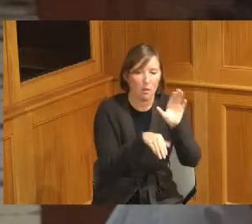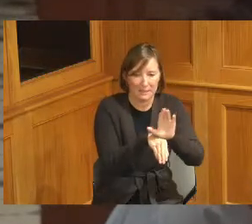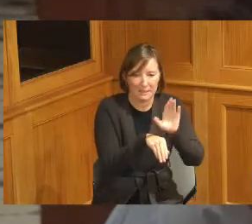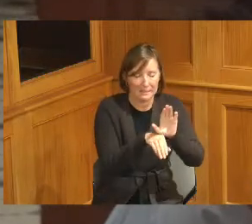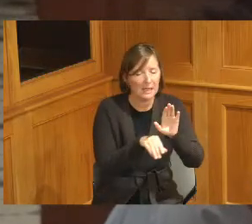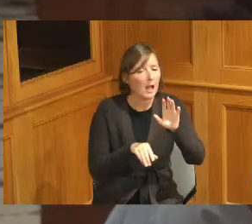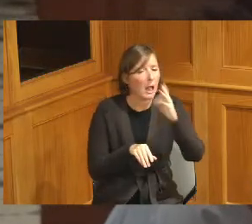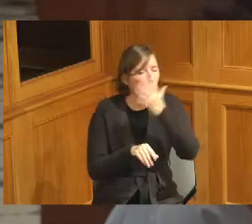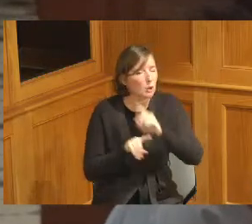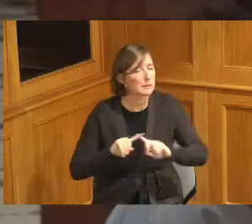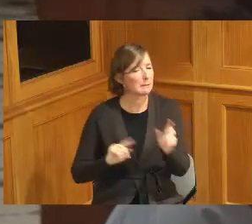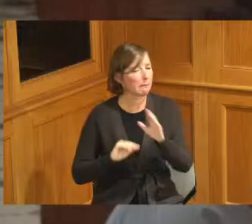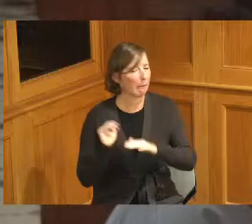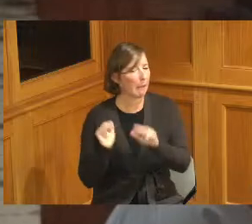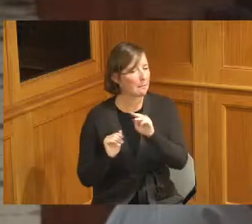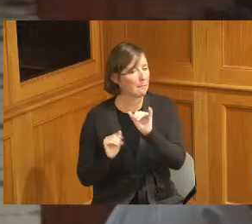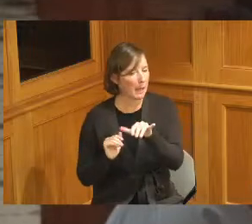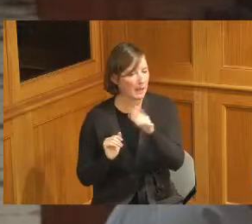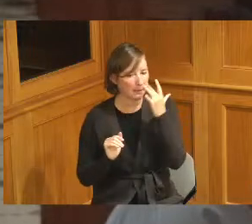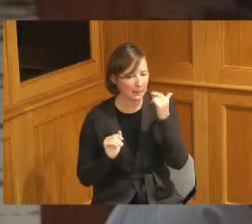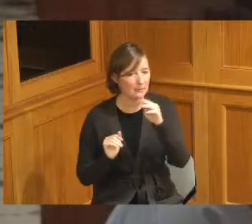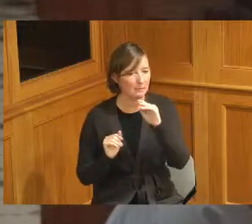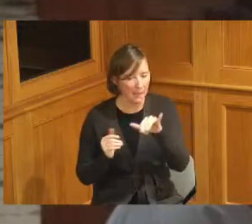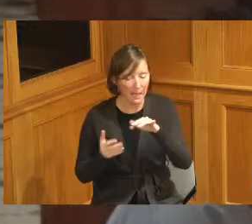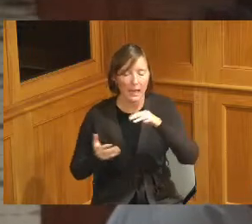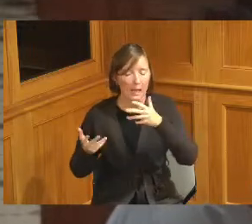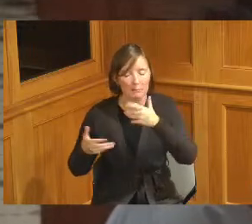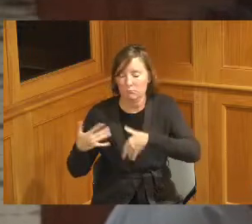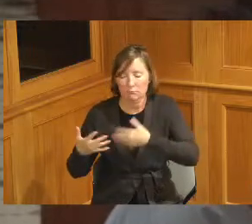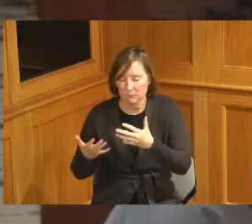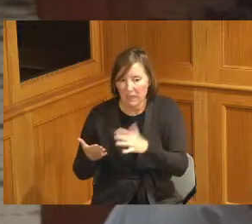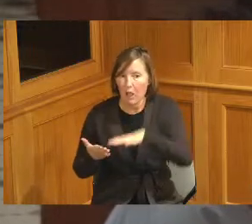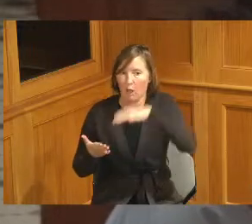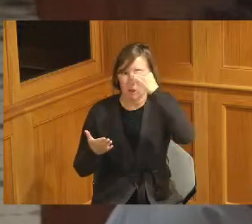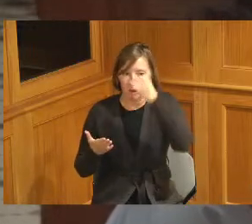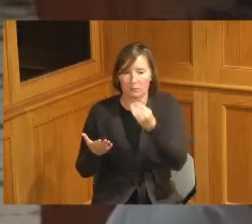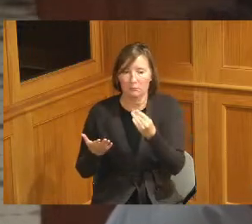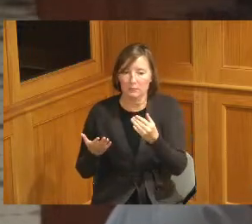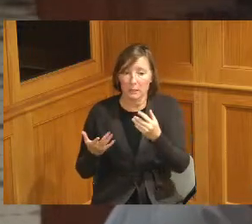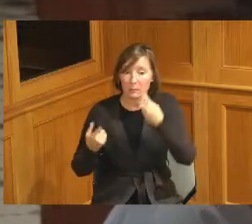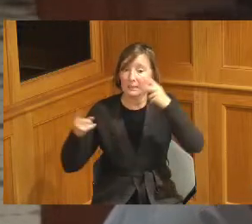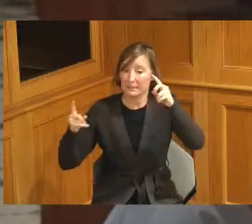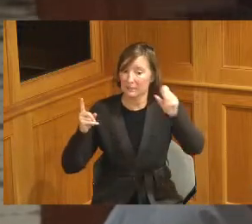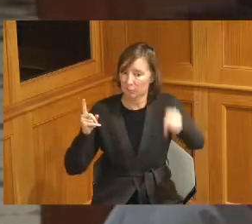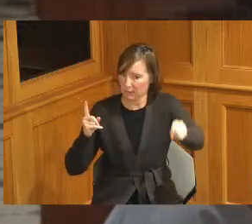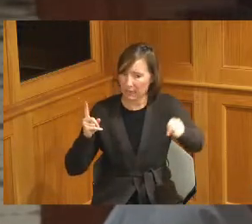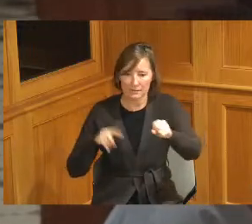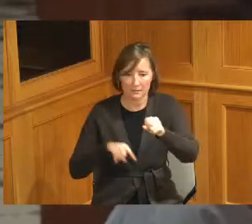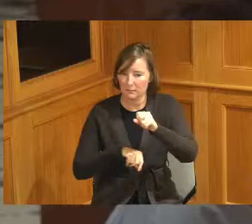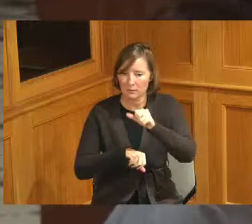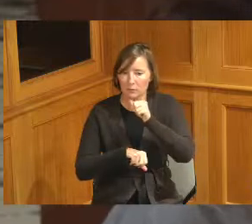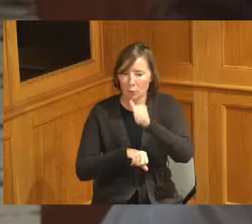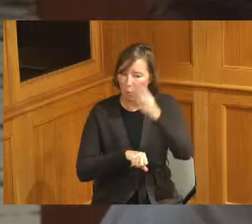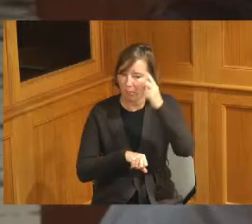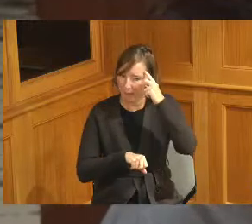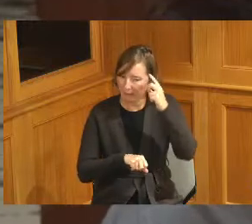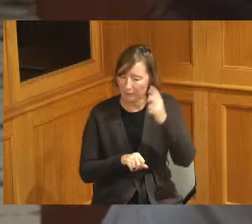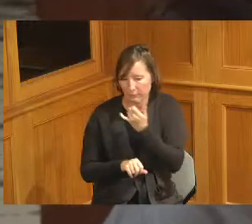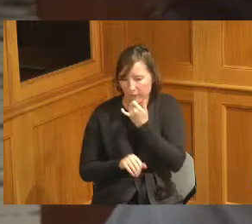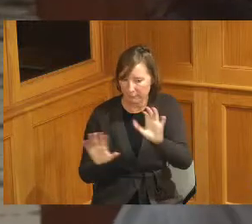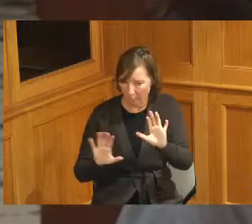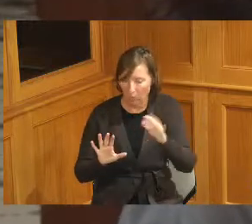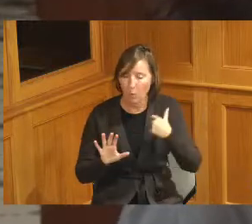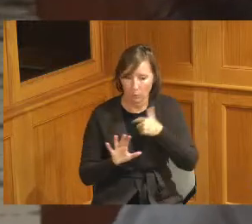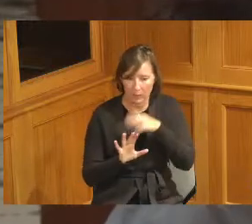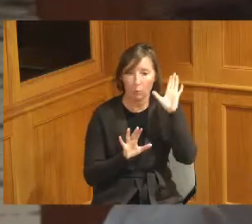one we did in May, because we learned a lot from that. I think it was incredibly successful. Don't get me wrong. So we will continue to provide